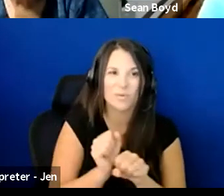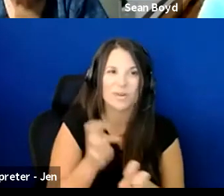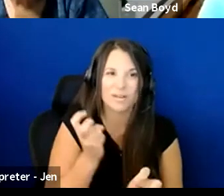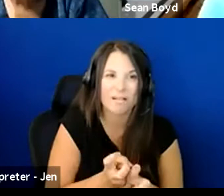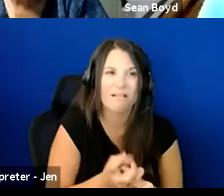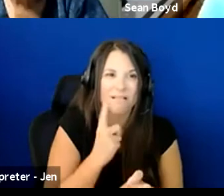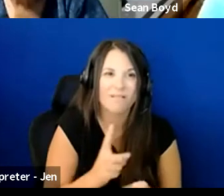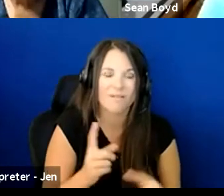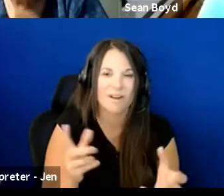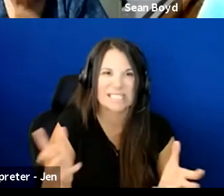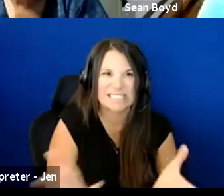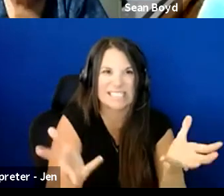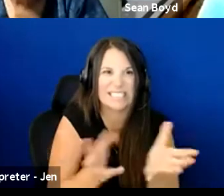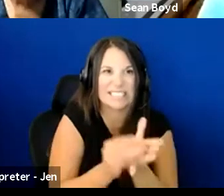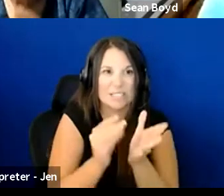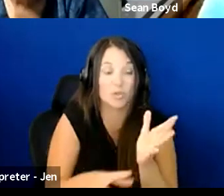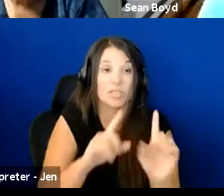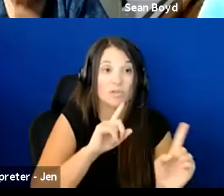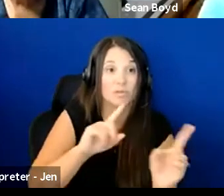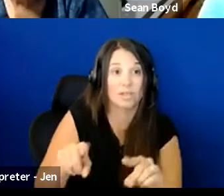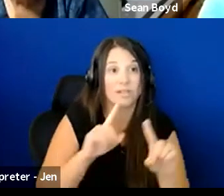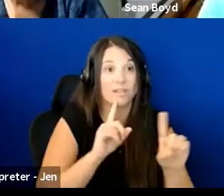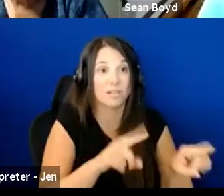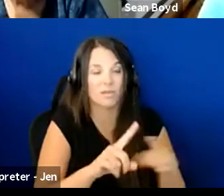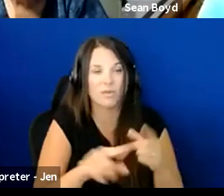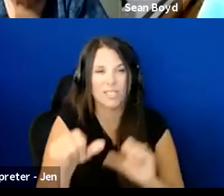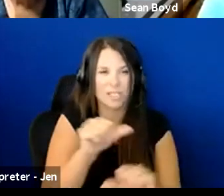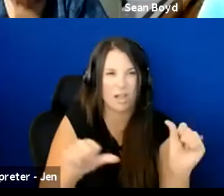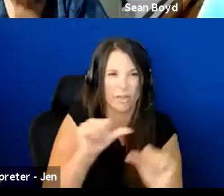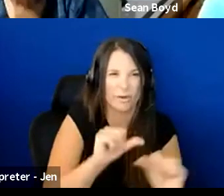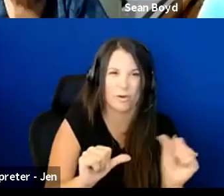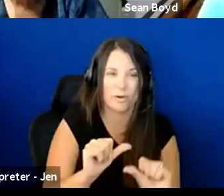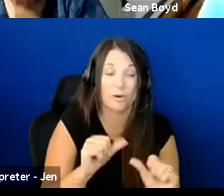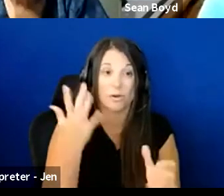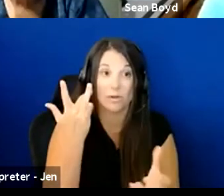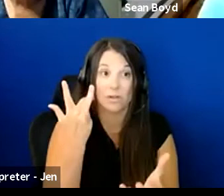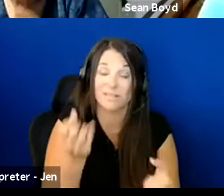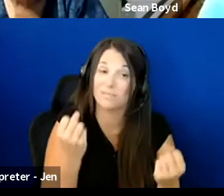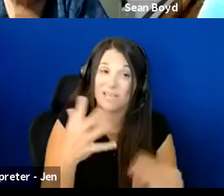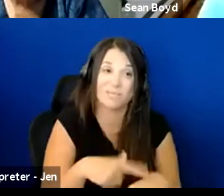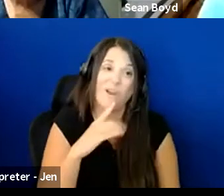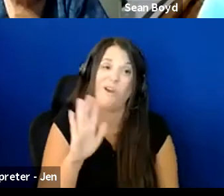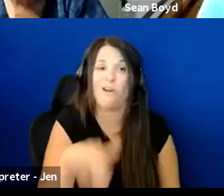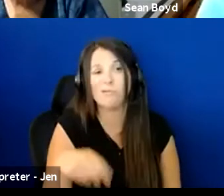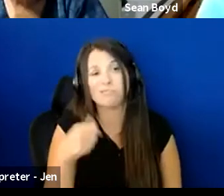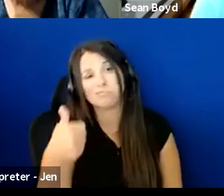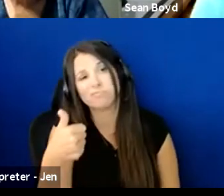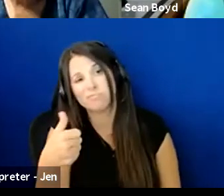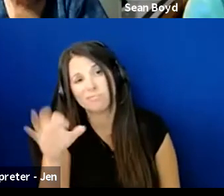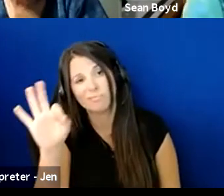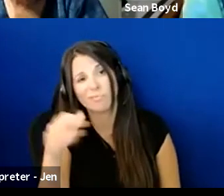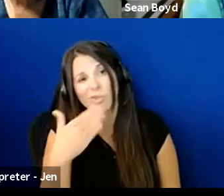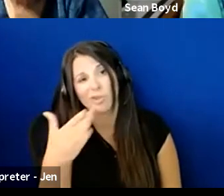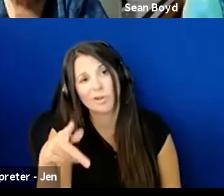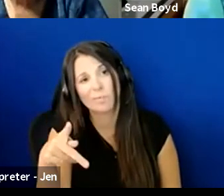to respond to each other substantively, because there's a lot of times where they'll just go, hey, that's a great post, or it's